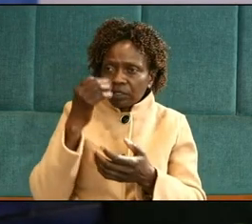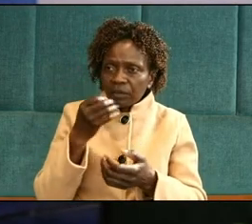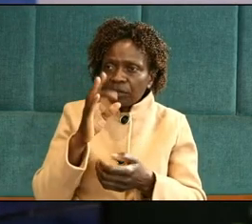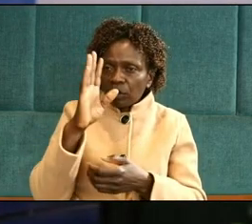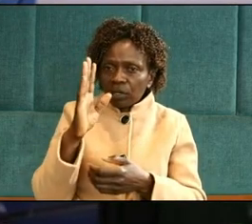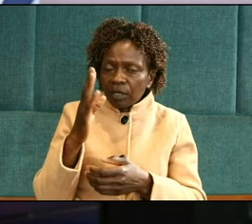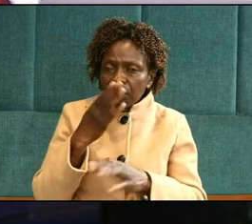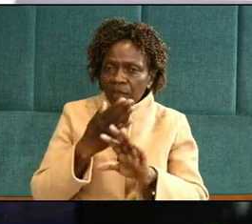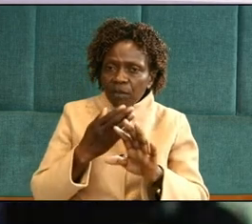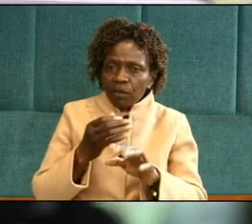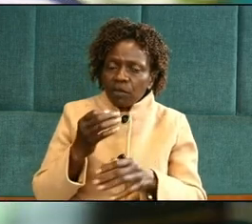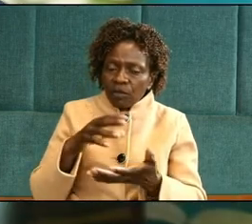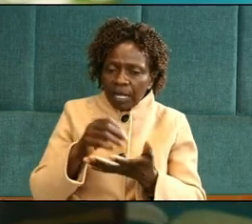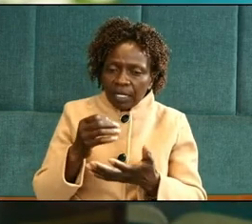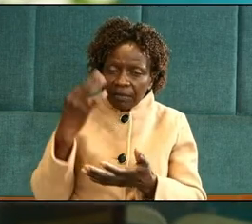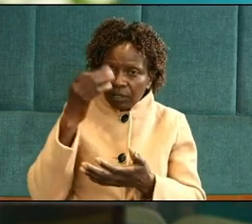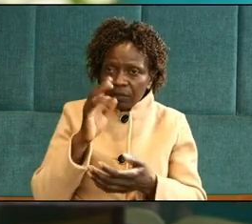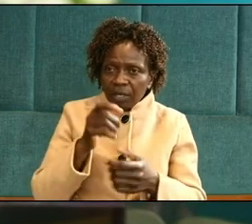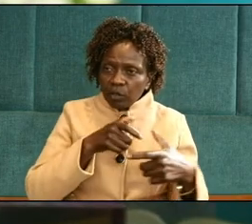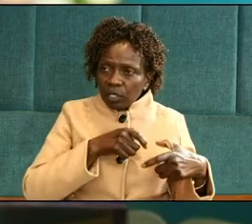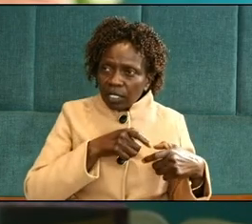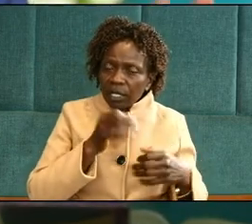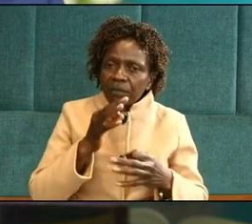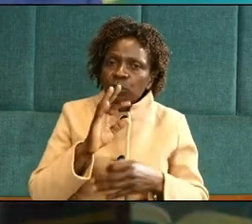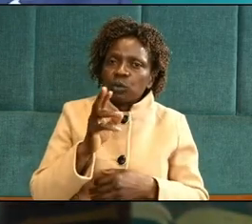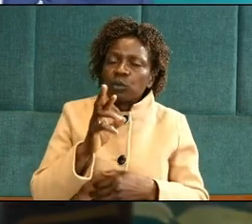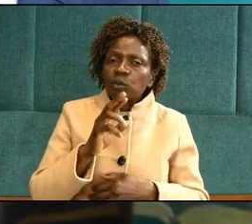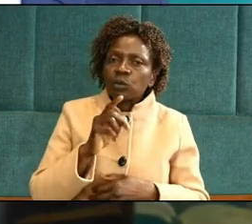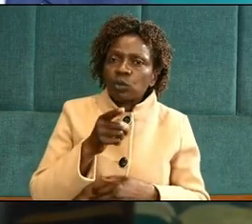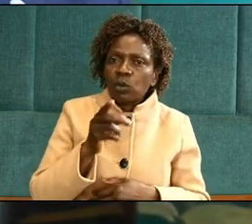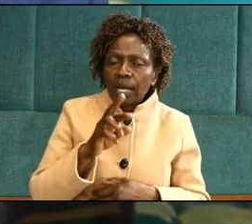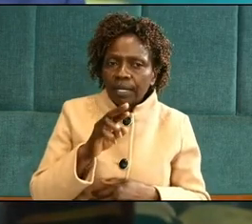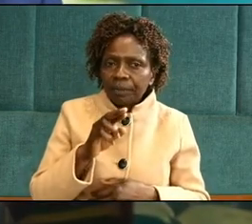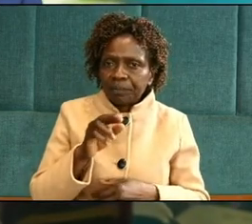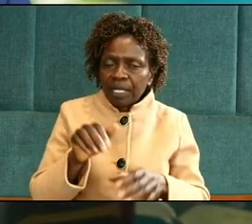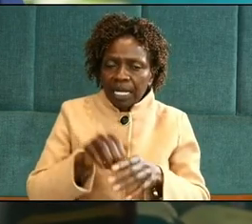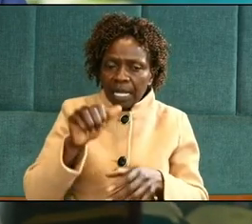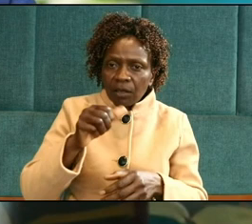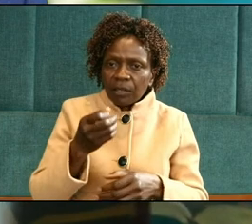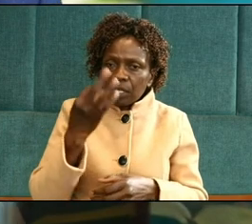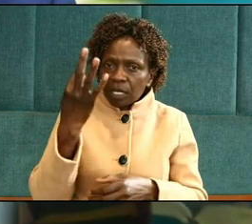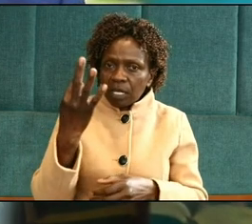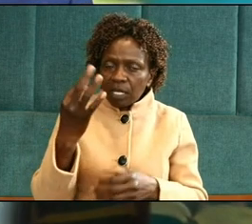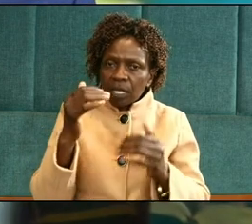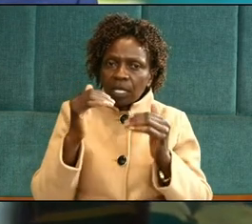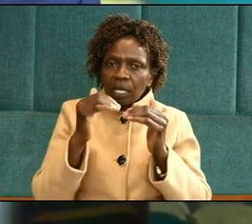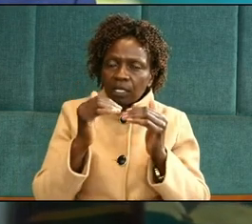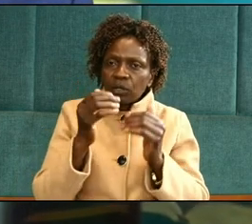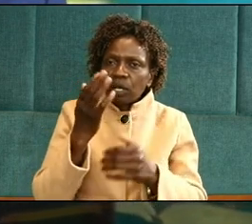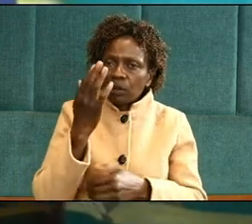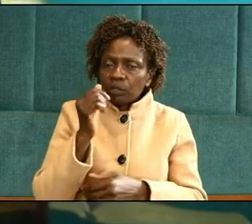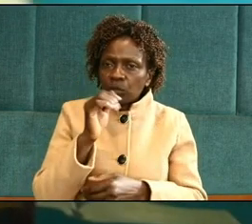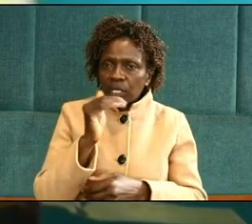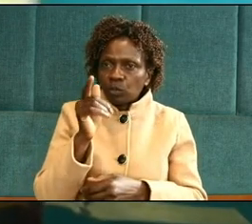the face of your spouse. If you are in any of the three categories, I would ask you to